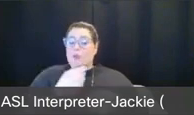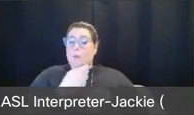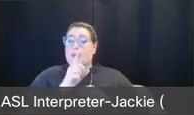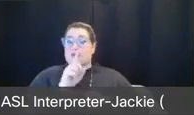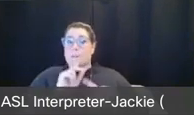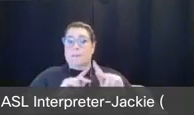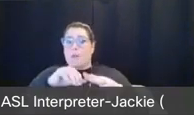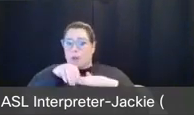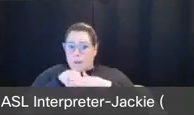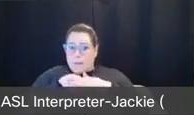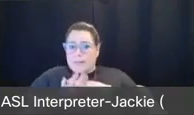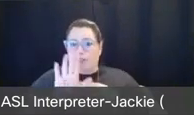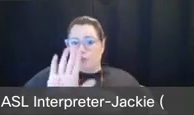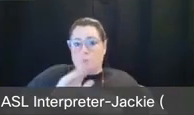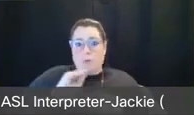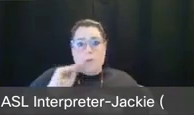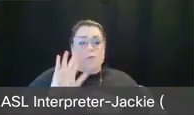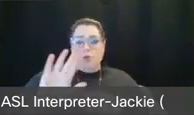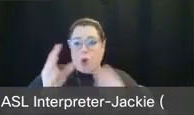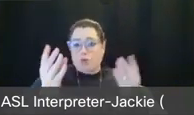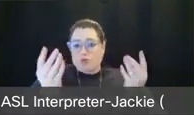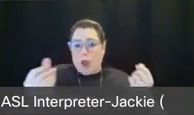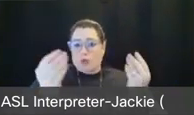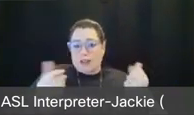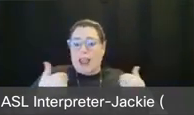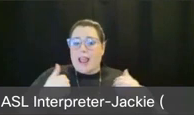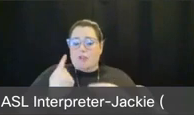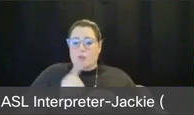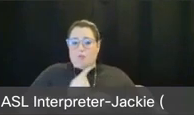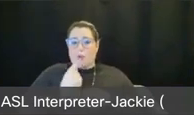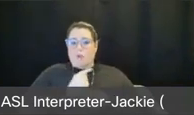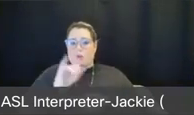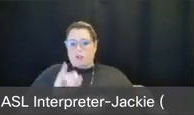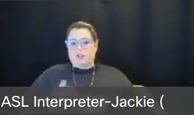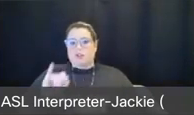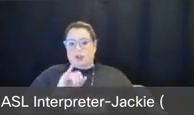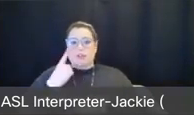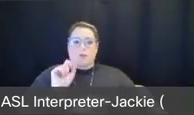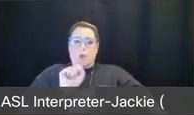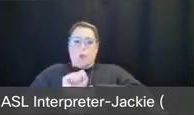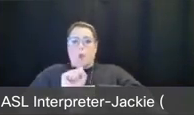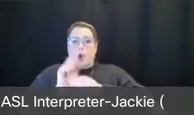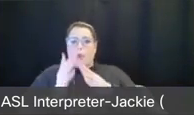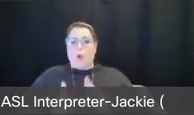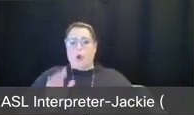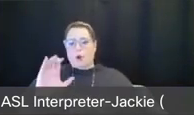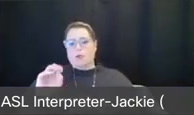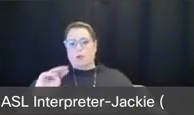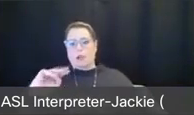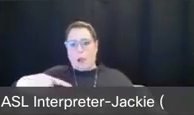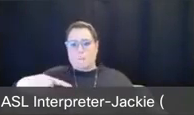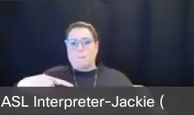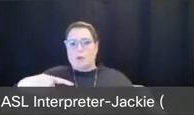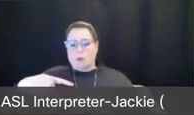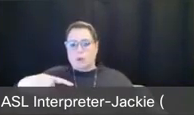that there's a liability insurance policy that applies to your job. I